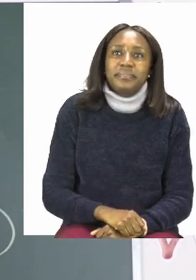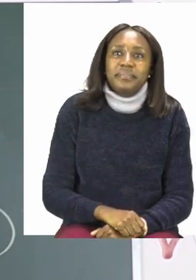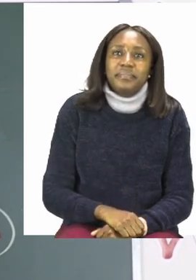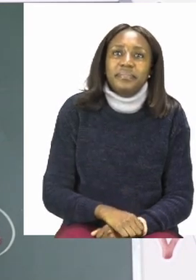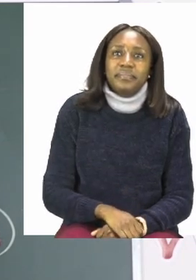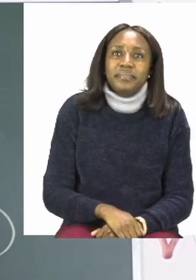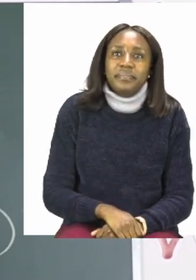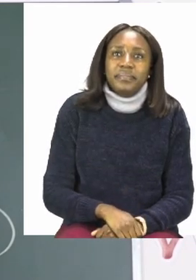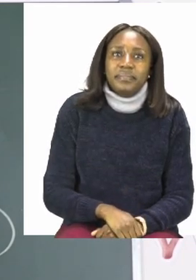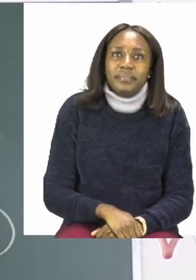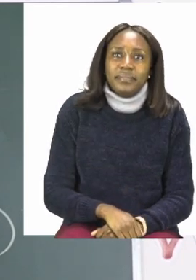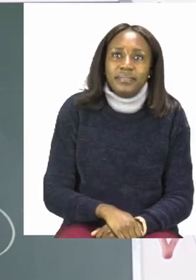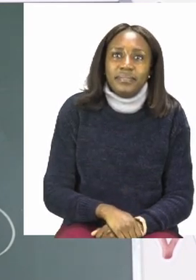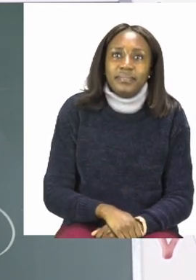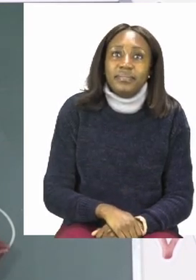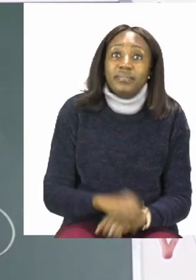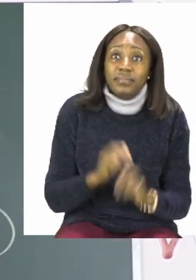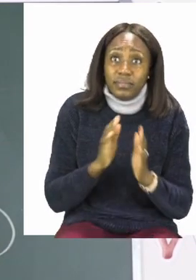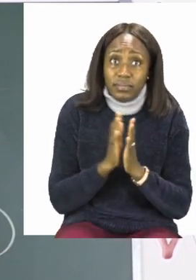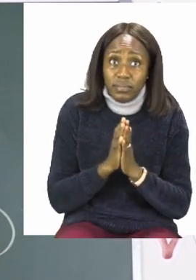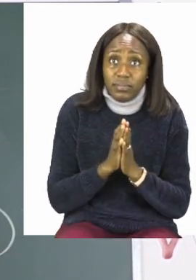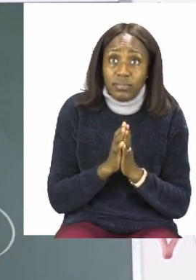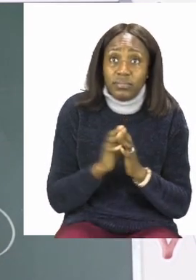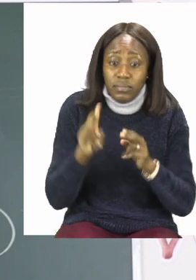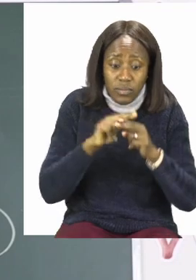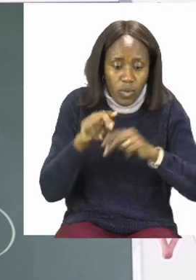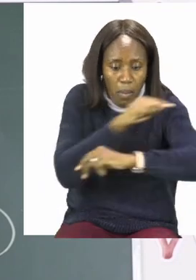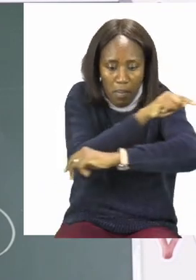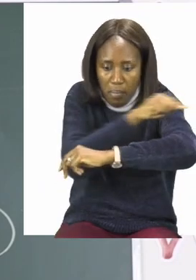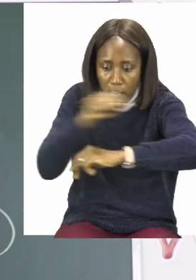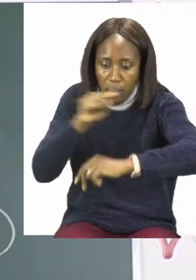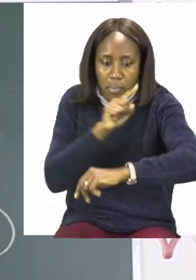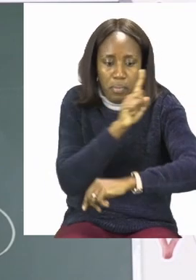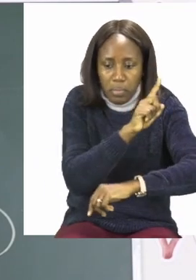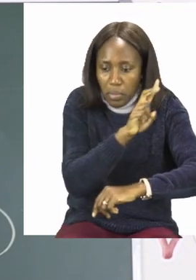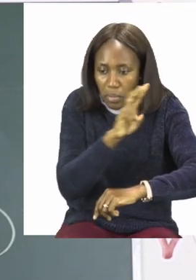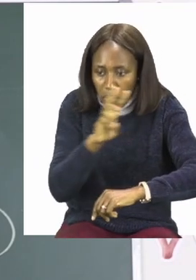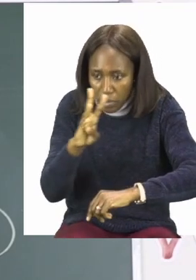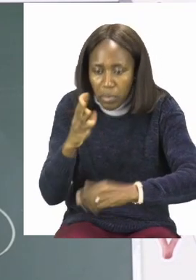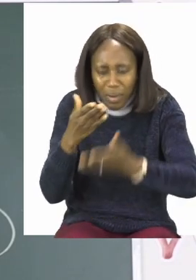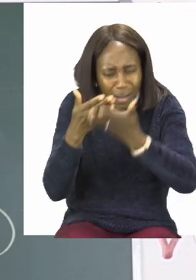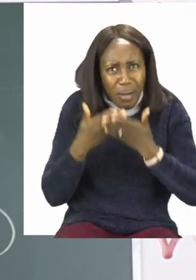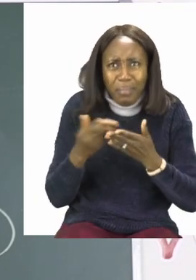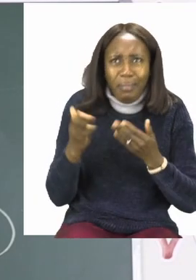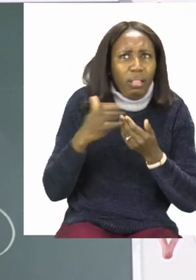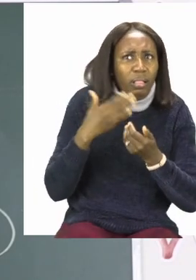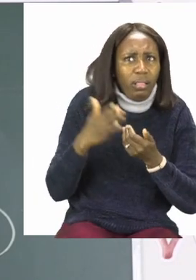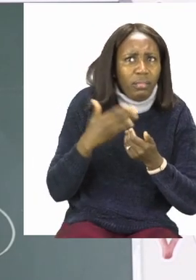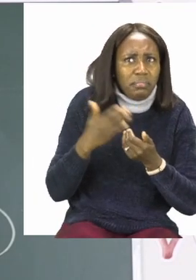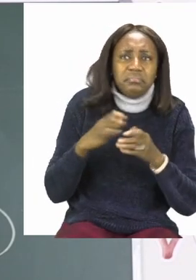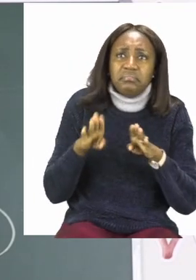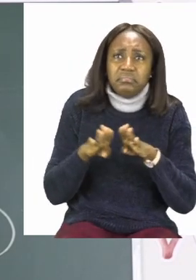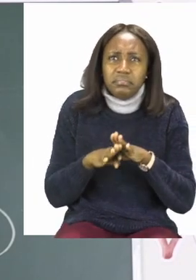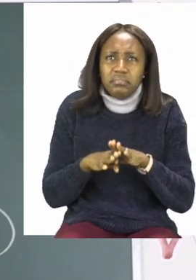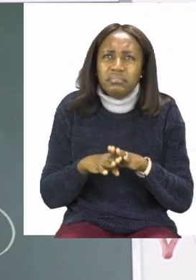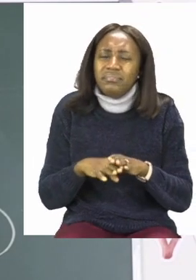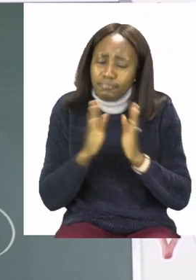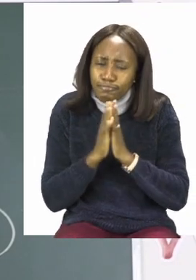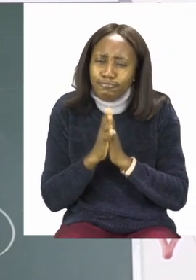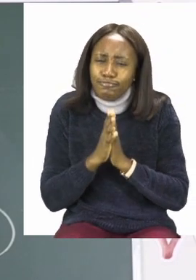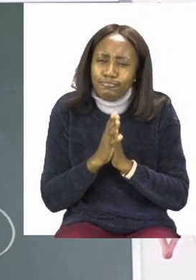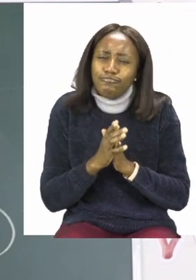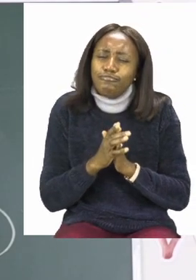So use the number line boys and girls to help you find your answers and remember to check carefully